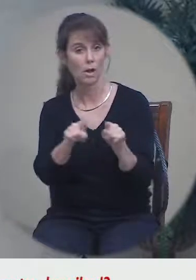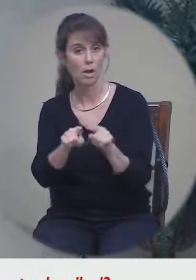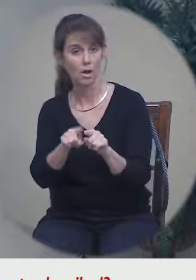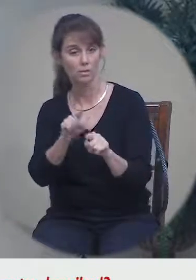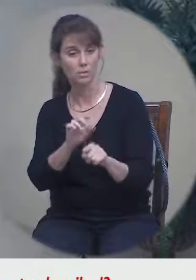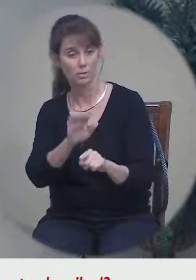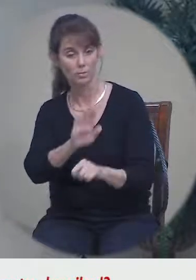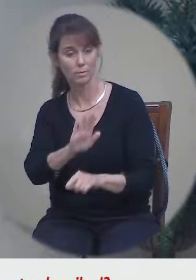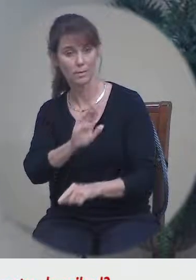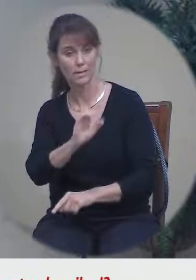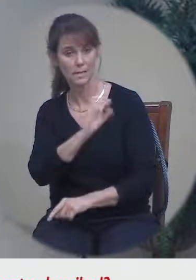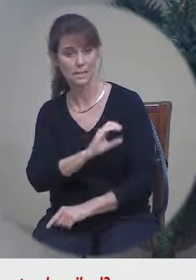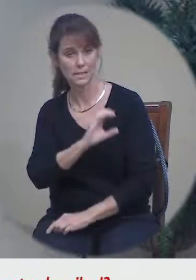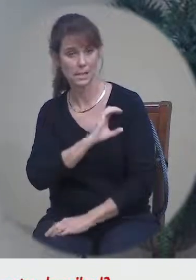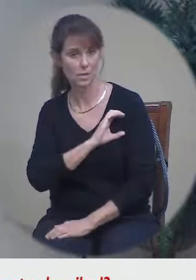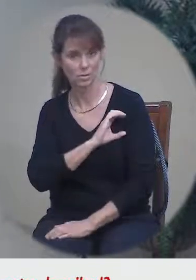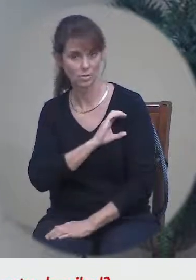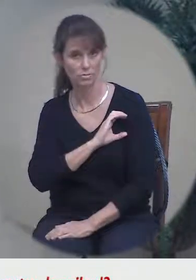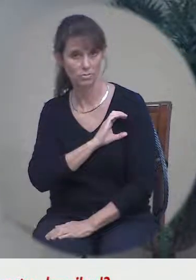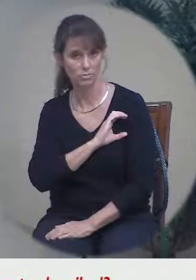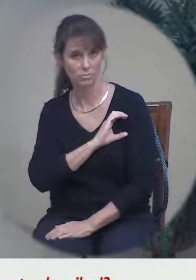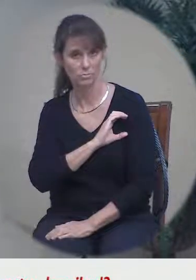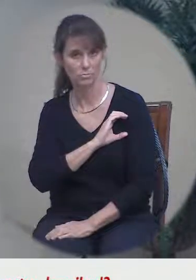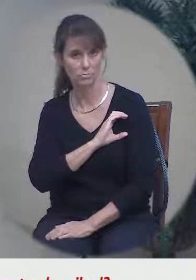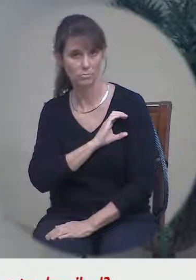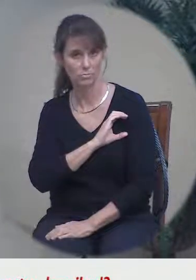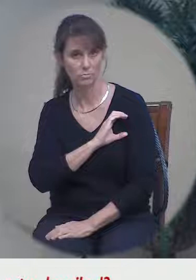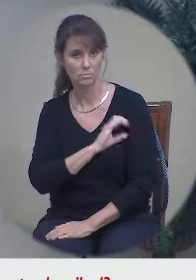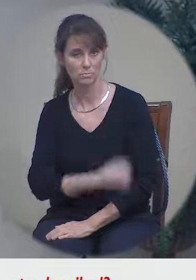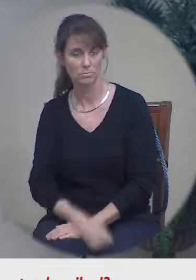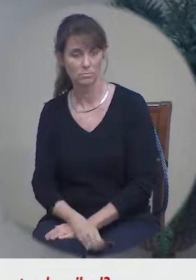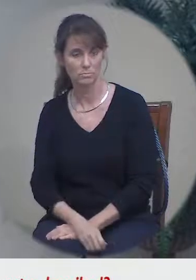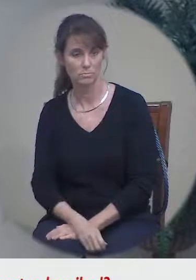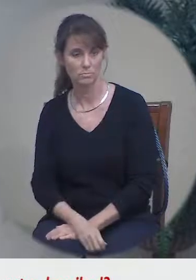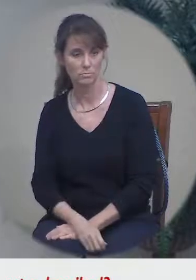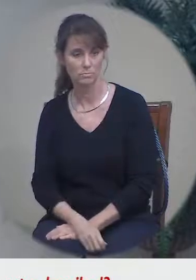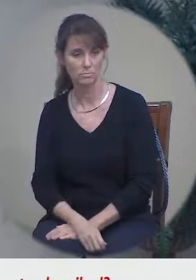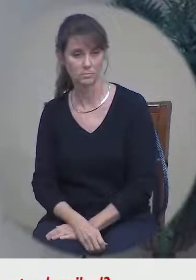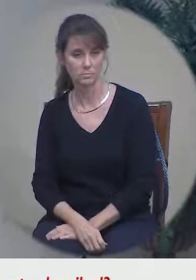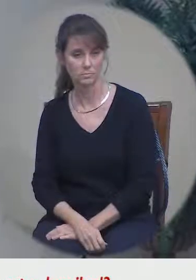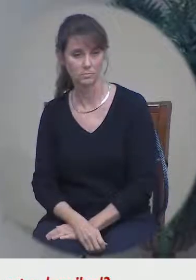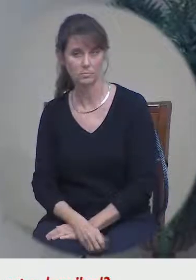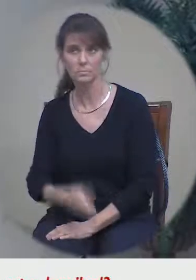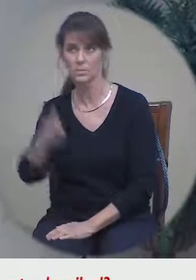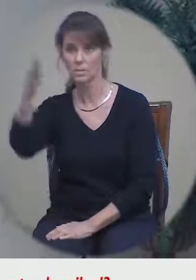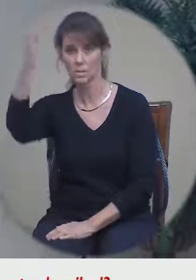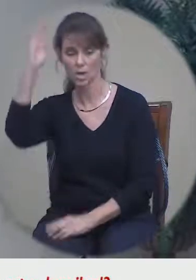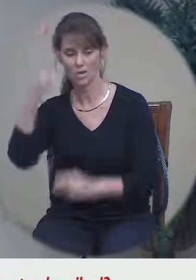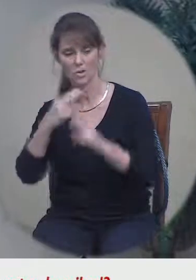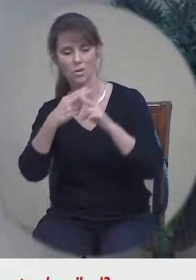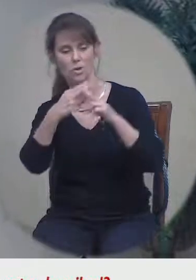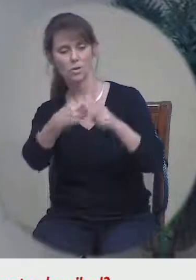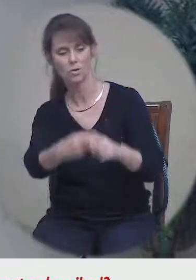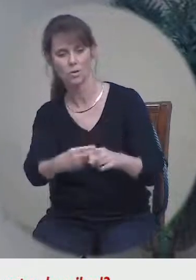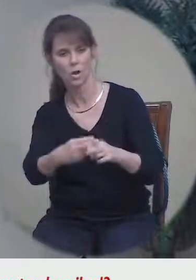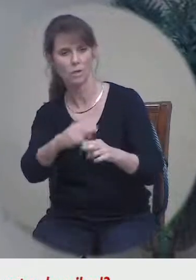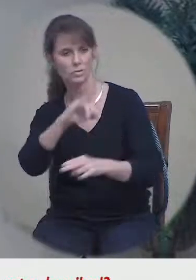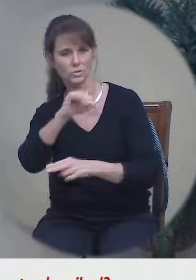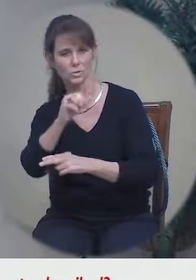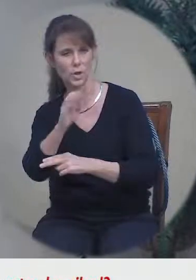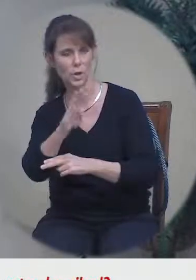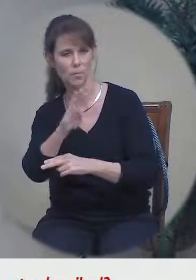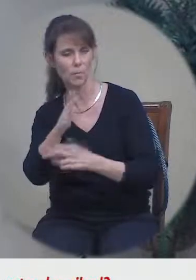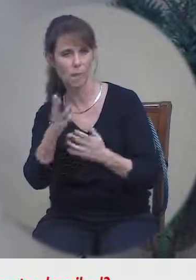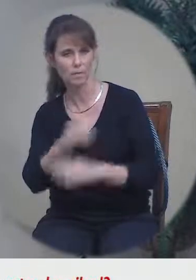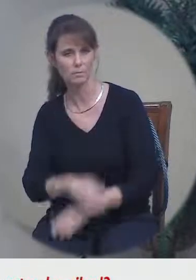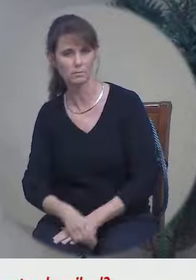that maybe not as obvious here in these first two chapters. Do you know what God calls Job? Look in verse 8 again of chapter